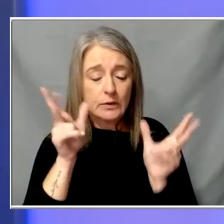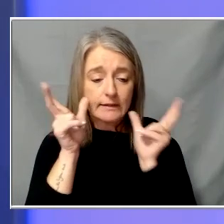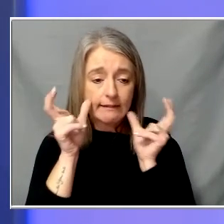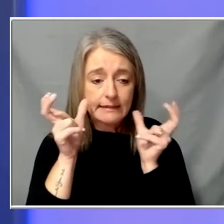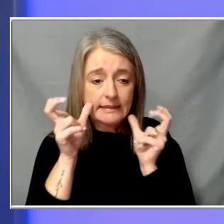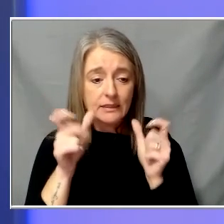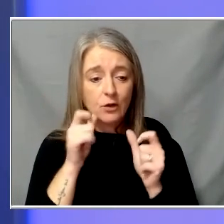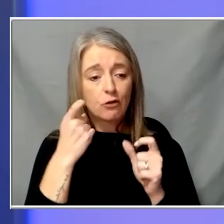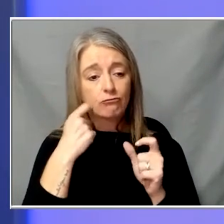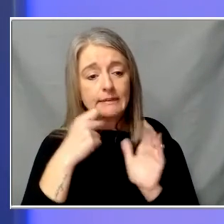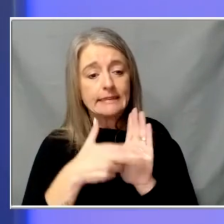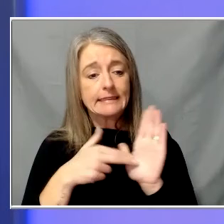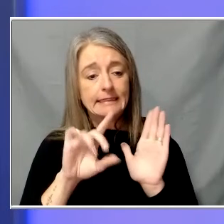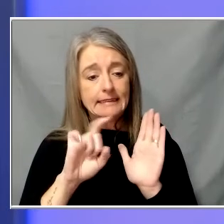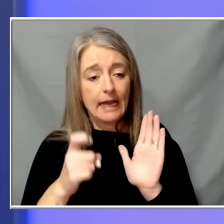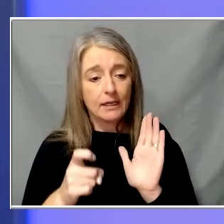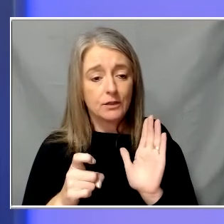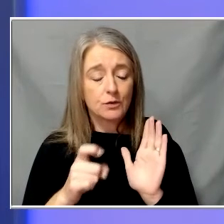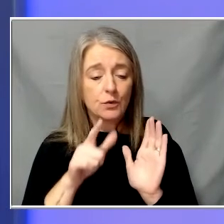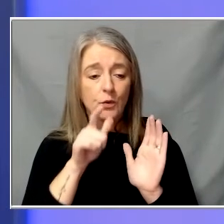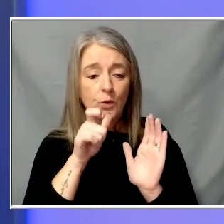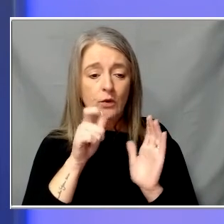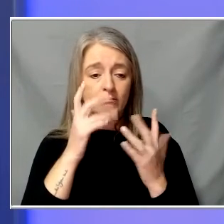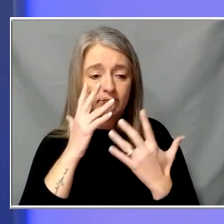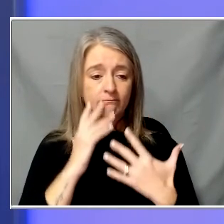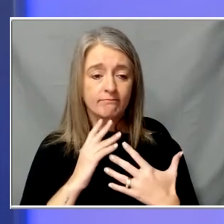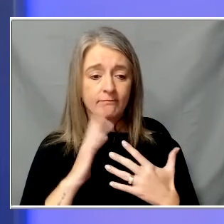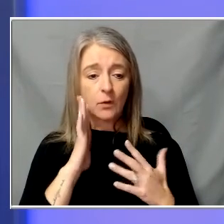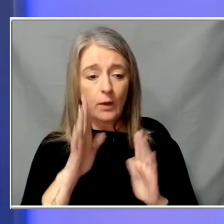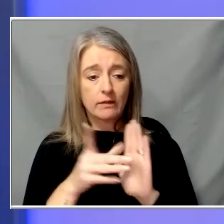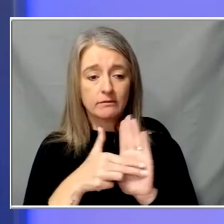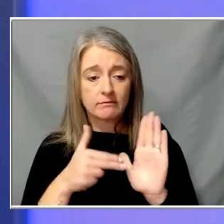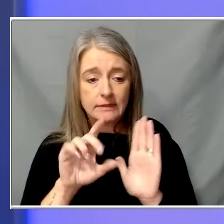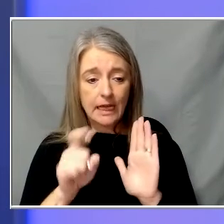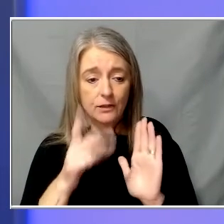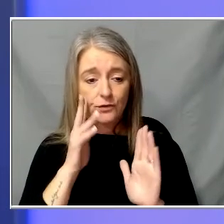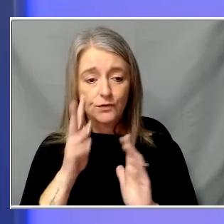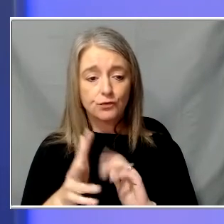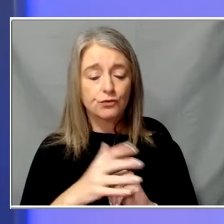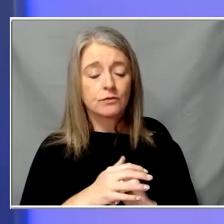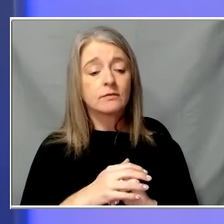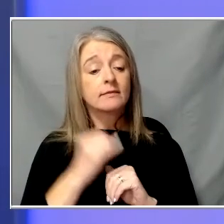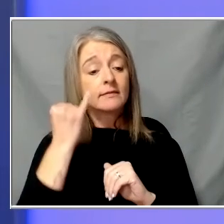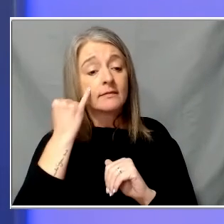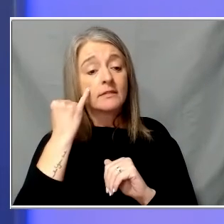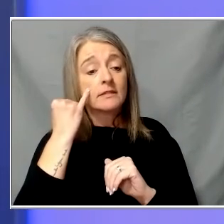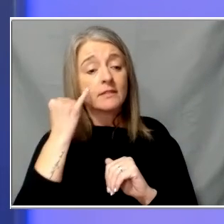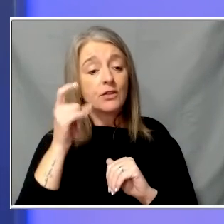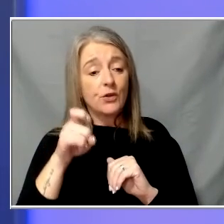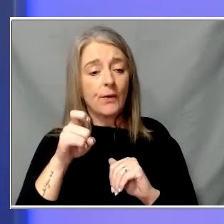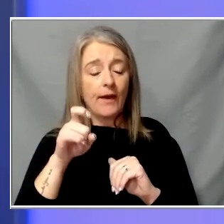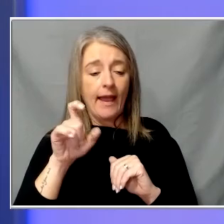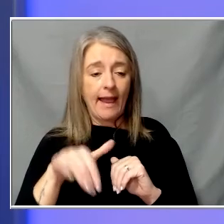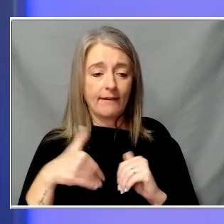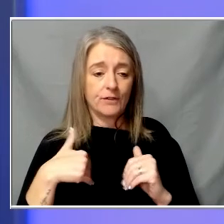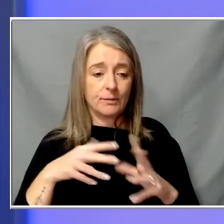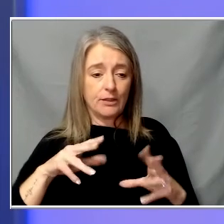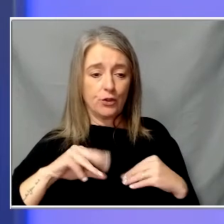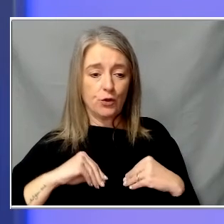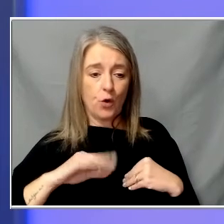recently diagnosed or that, will unfortunately be diagnosed in the future is that you have to be your own